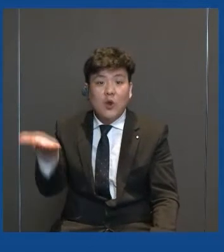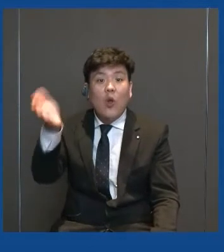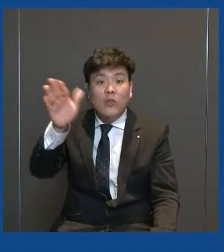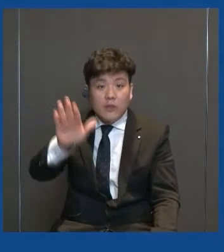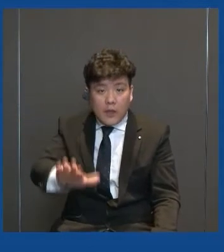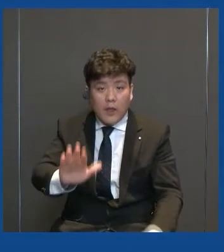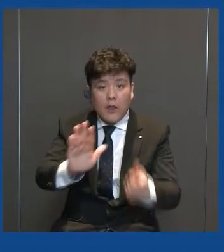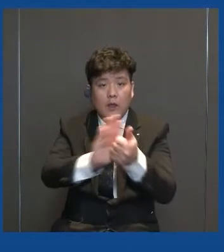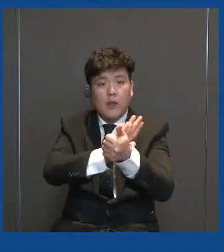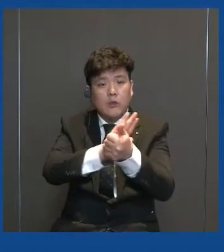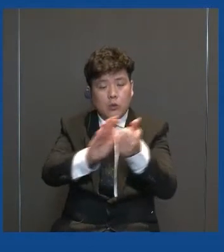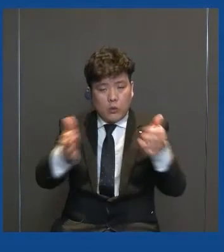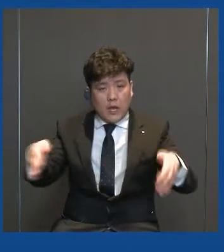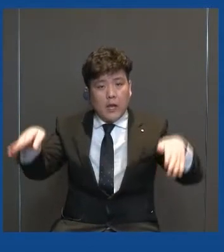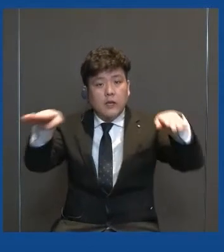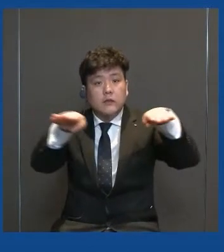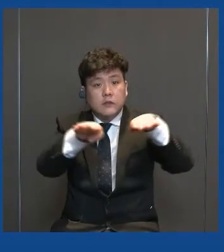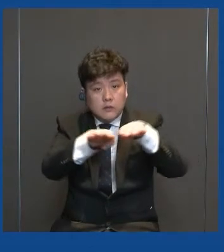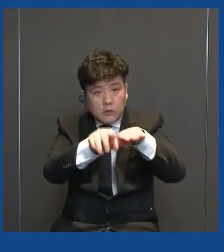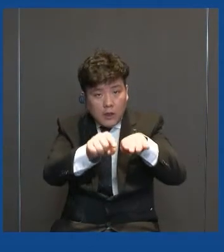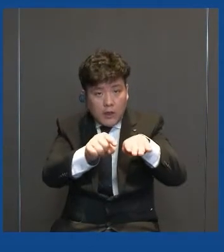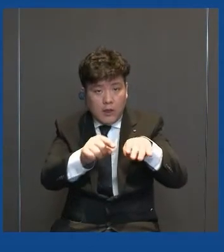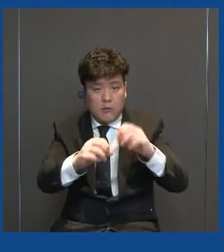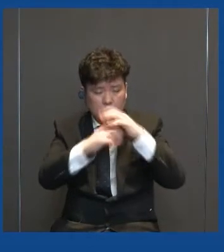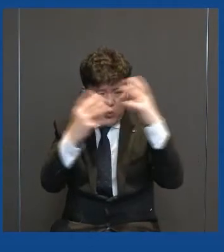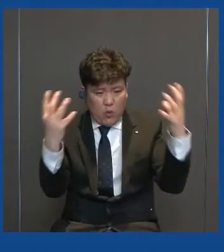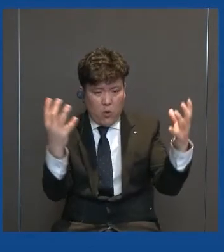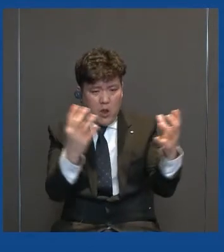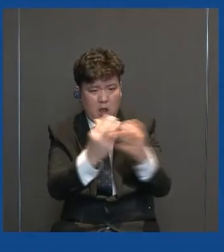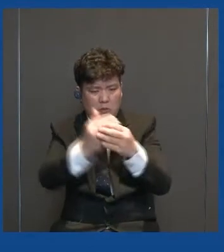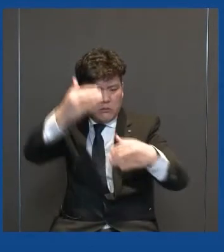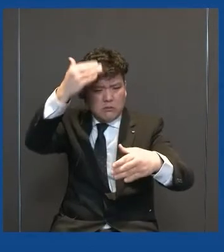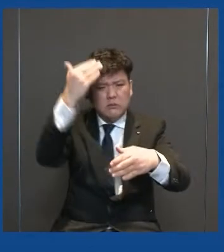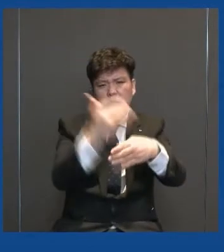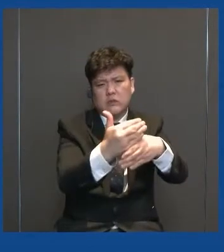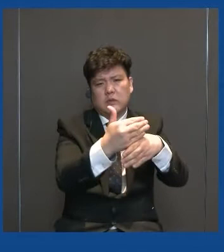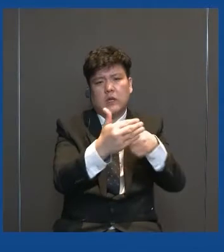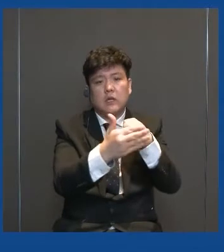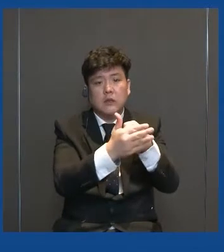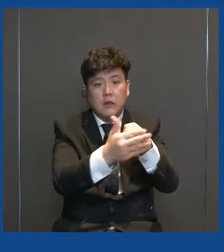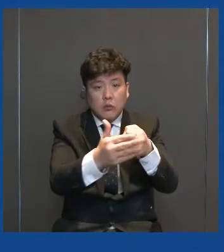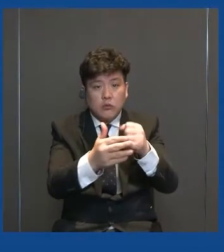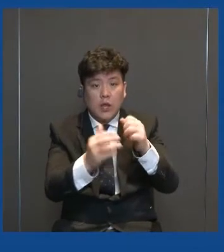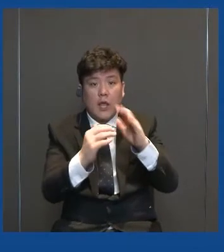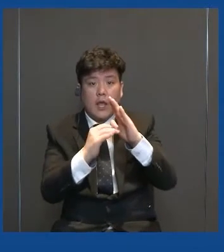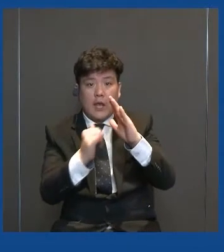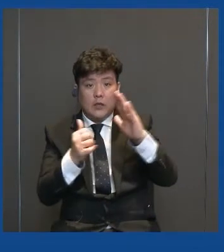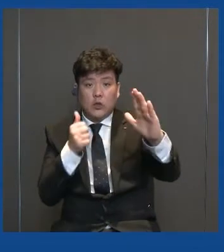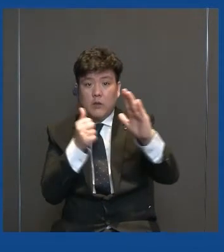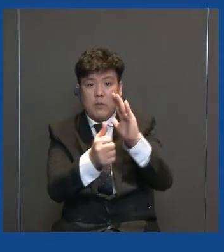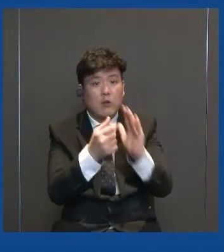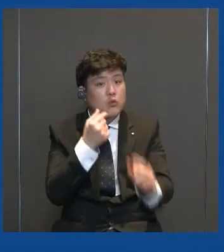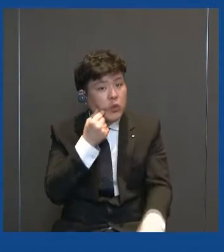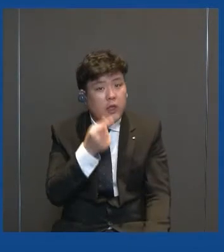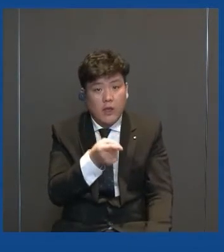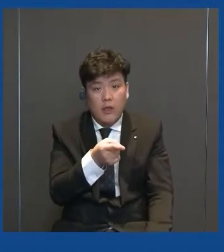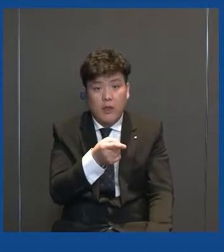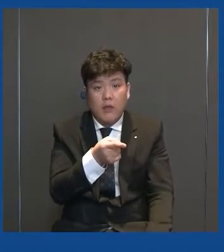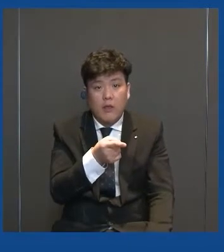is unlike the elderly living at home who were advised to self-isolate but didn't strictly have to do so.